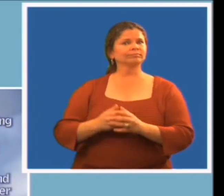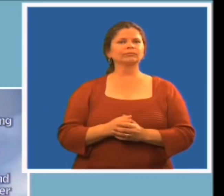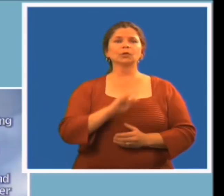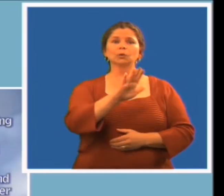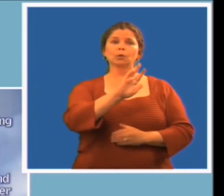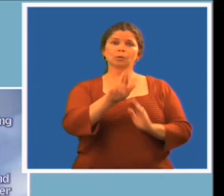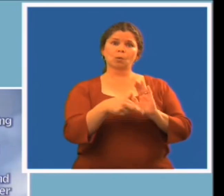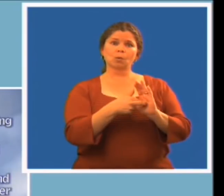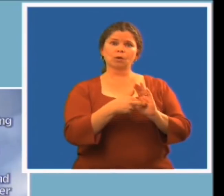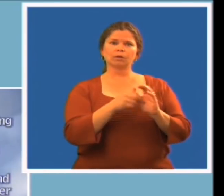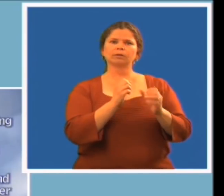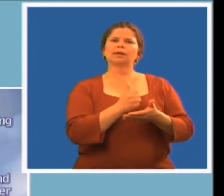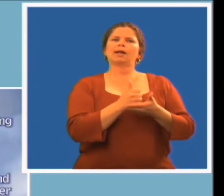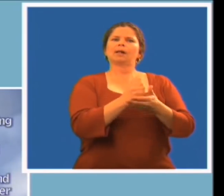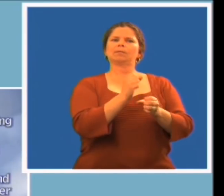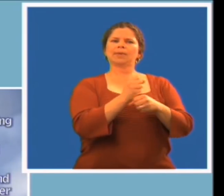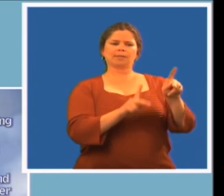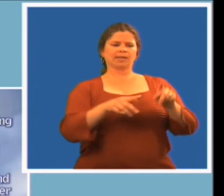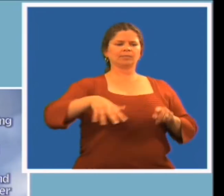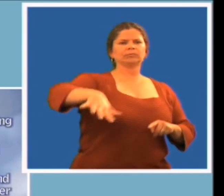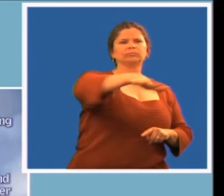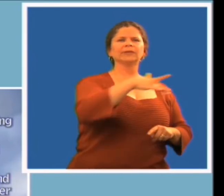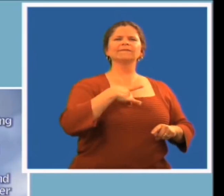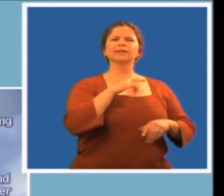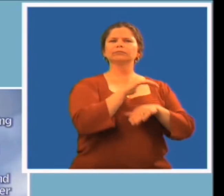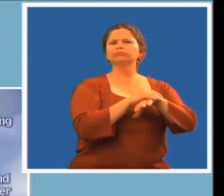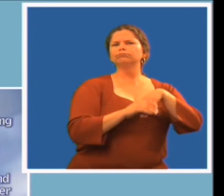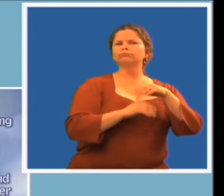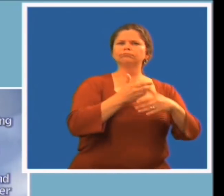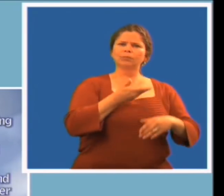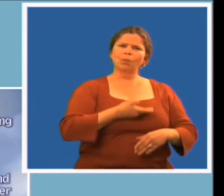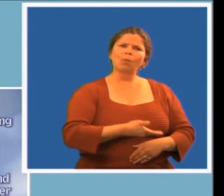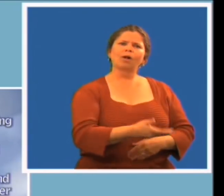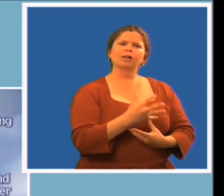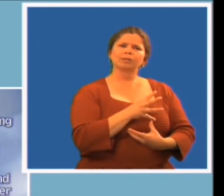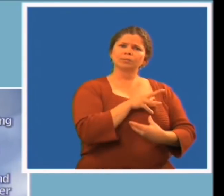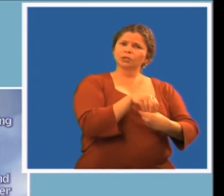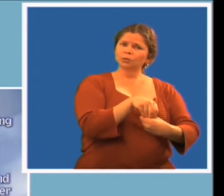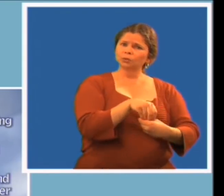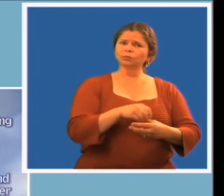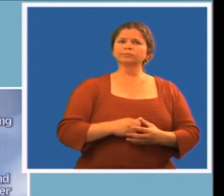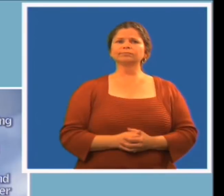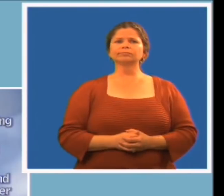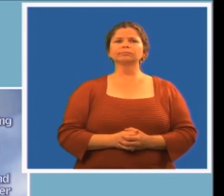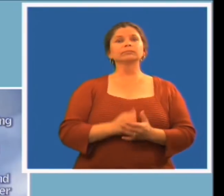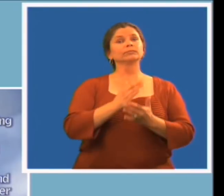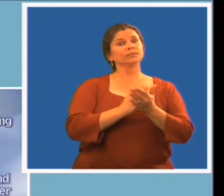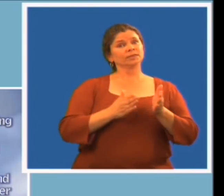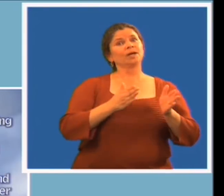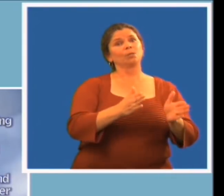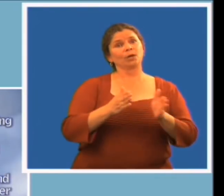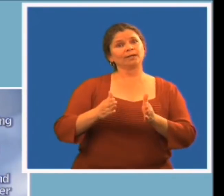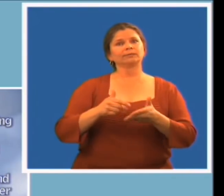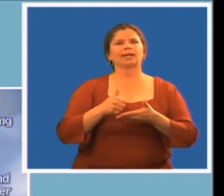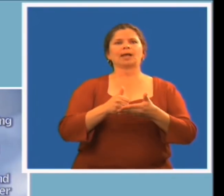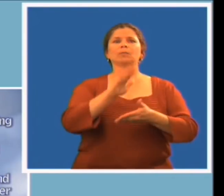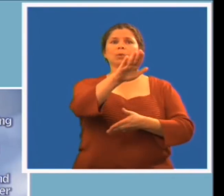which you can better support each of them, your role in making people feel welcome and